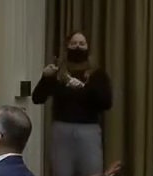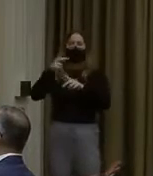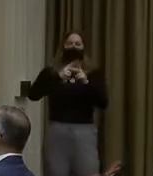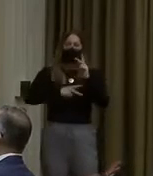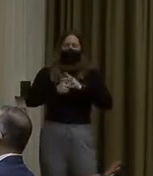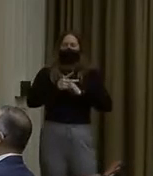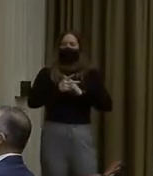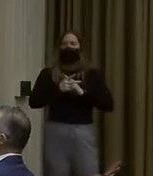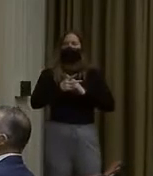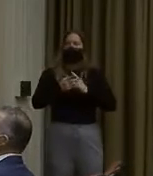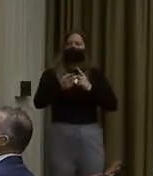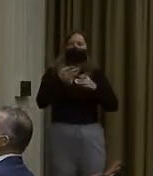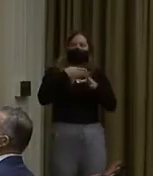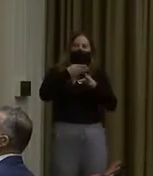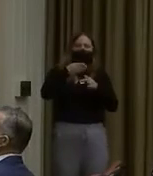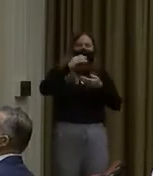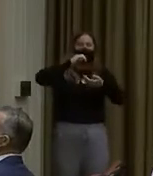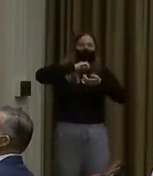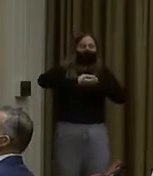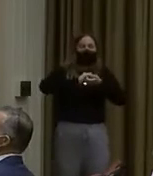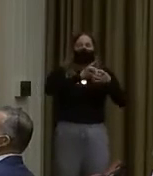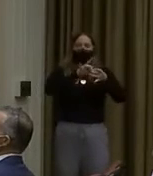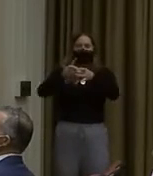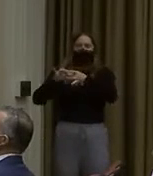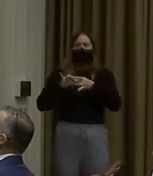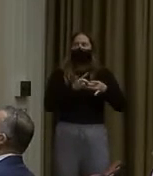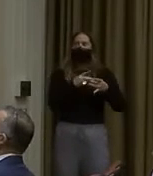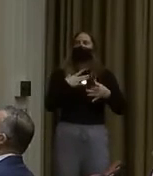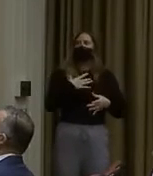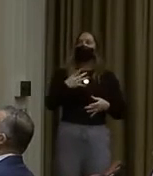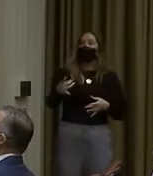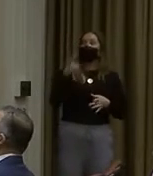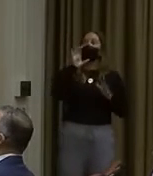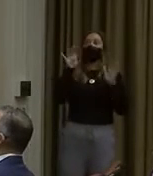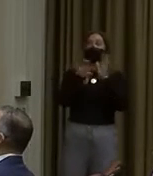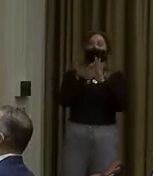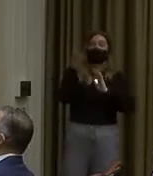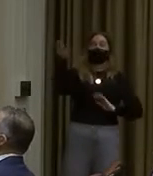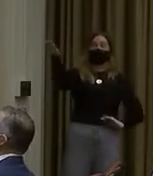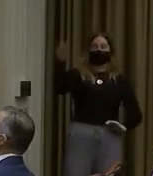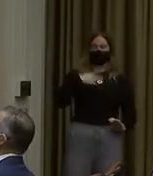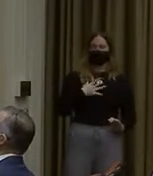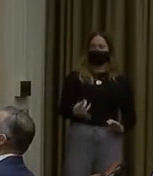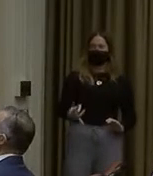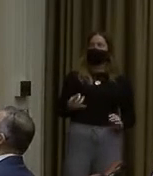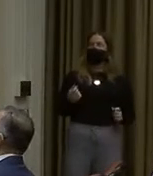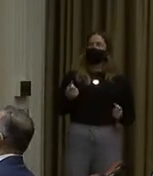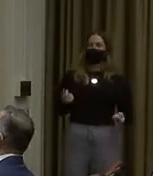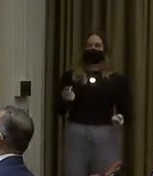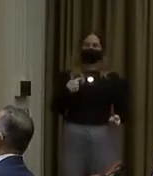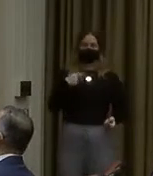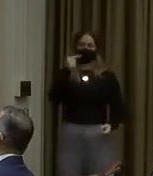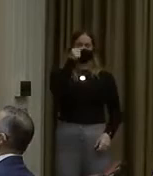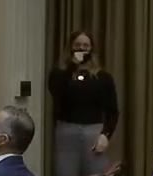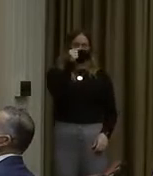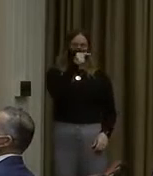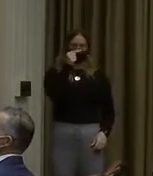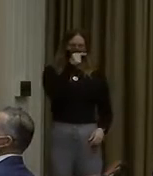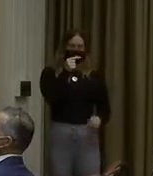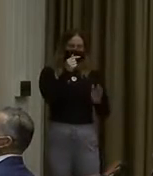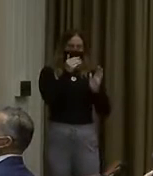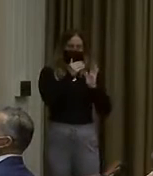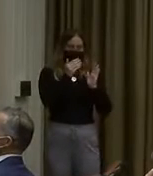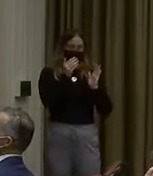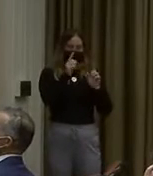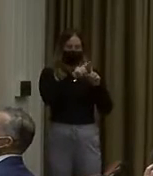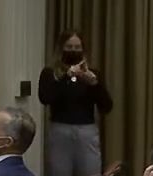together for collaboration. But I like the model or the graphic that I chose. I didn't make it up. There's a lot of Googling going on for these graphics, but